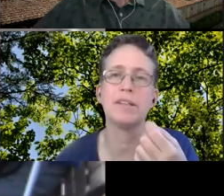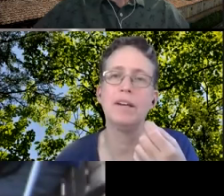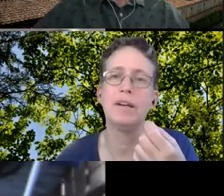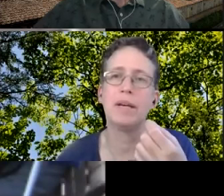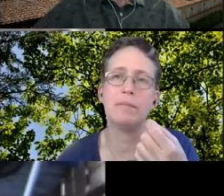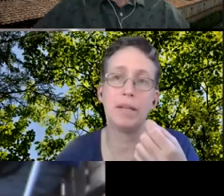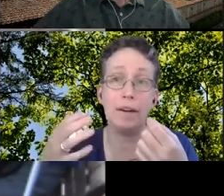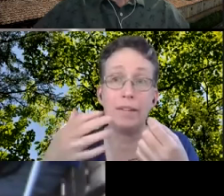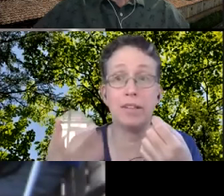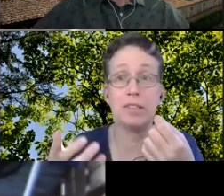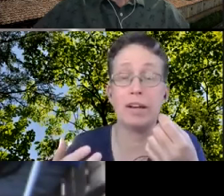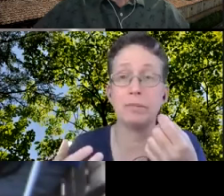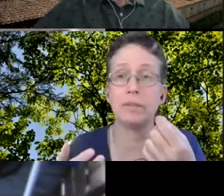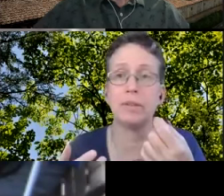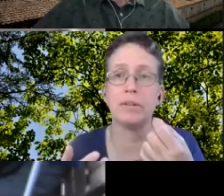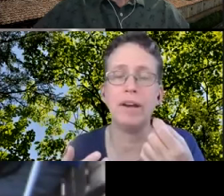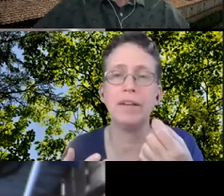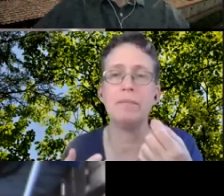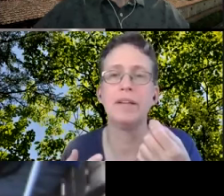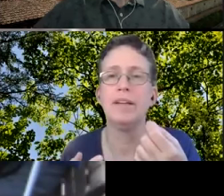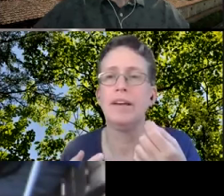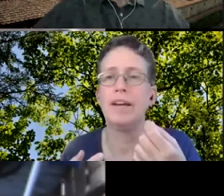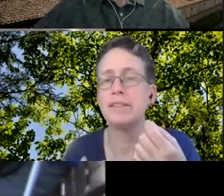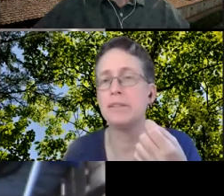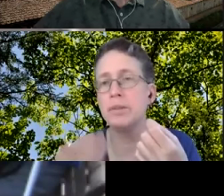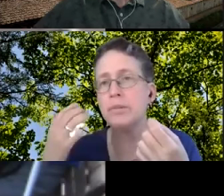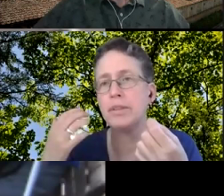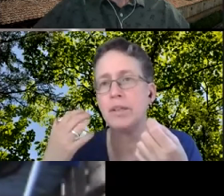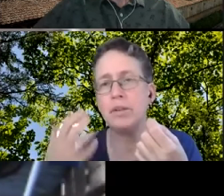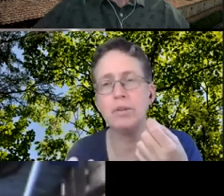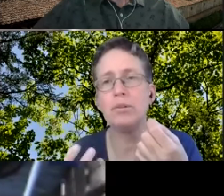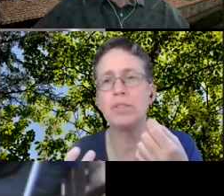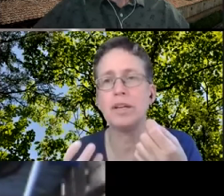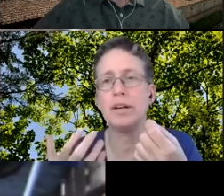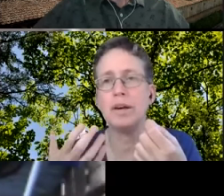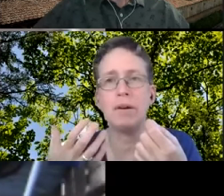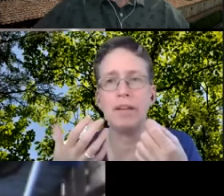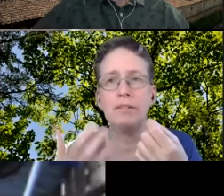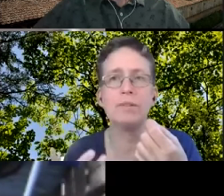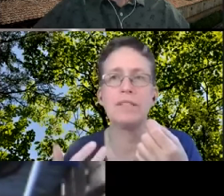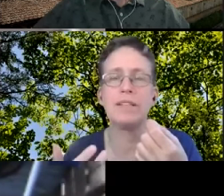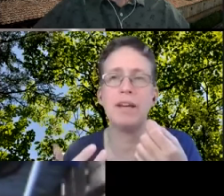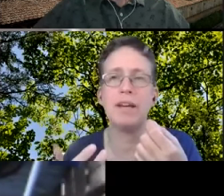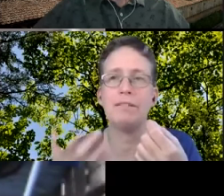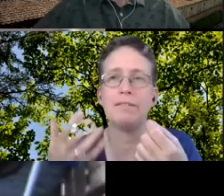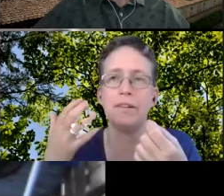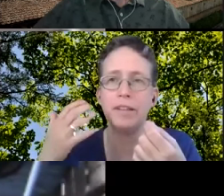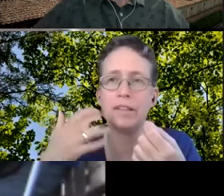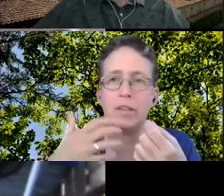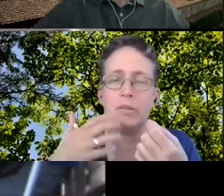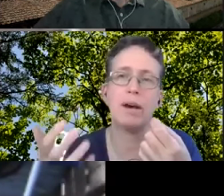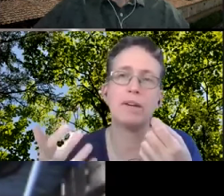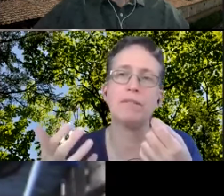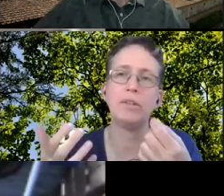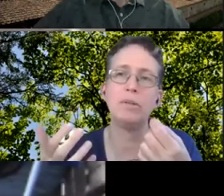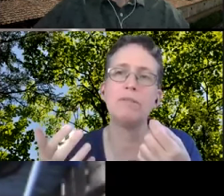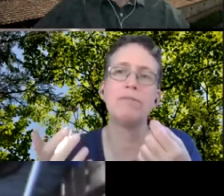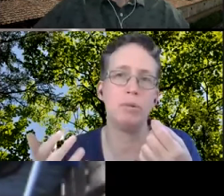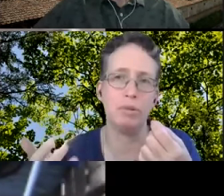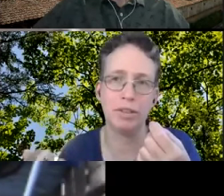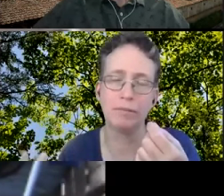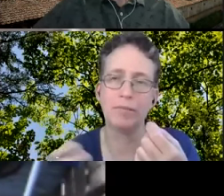parts, but how they interact with the world around them, is through the huge influence that we have, the huge amount of